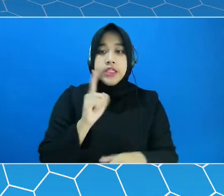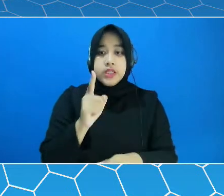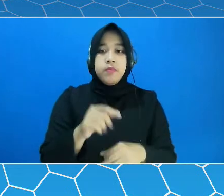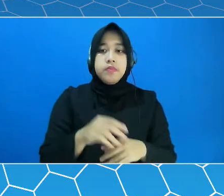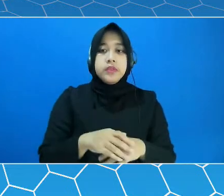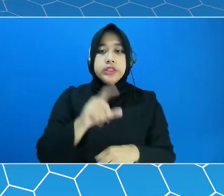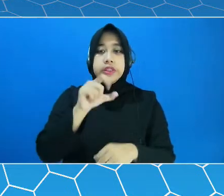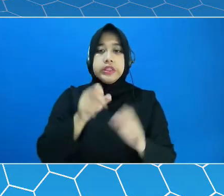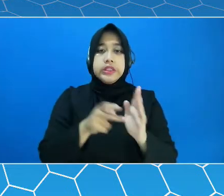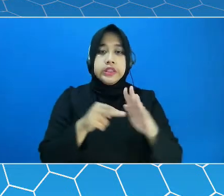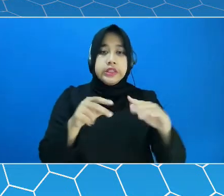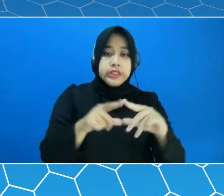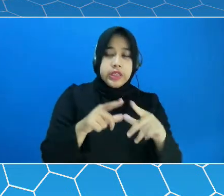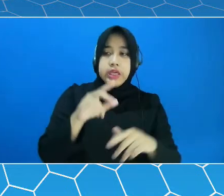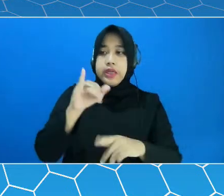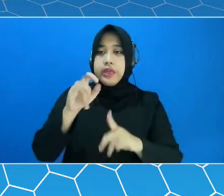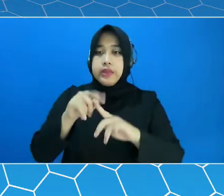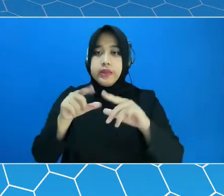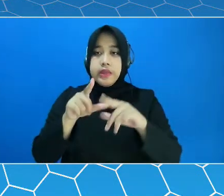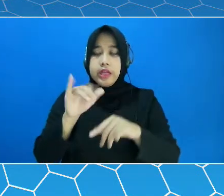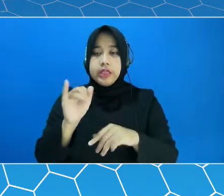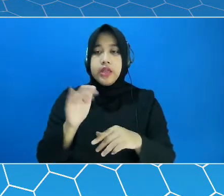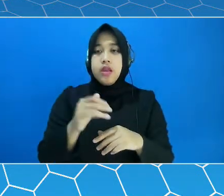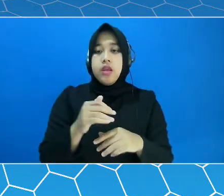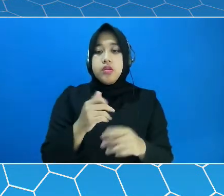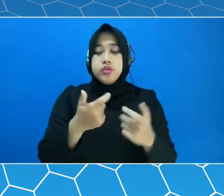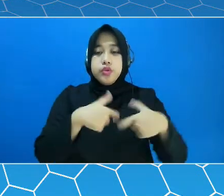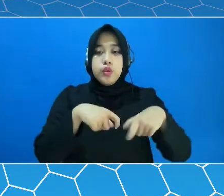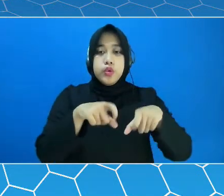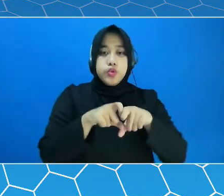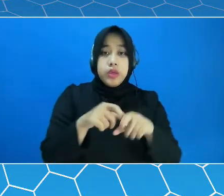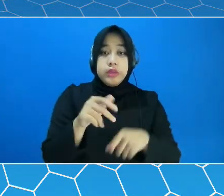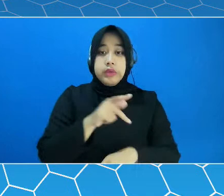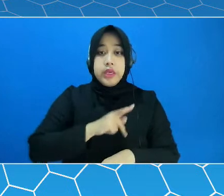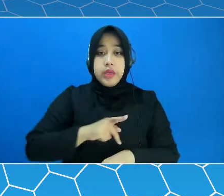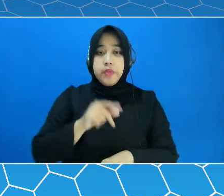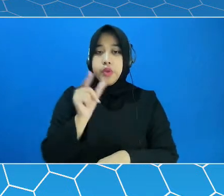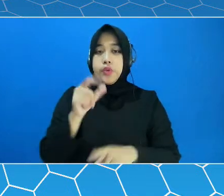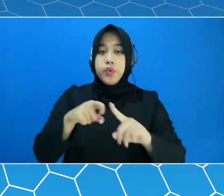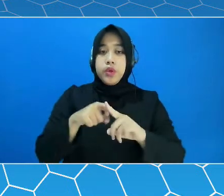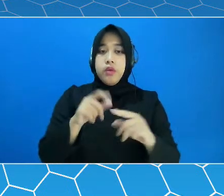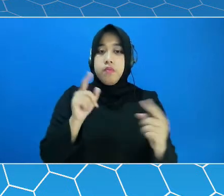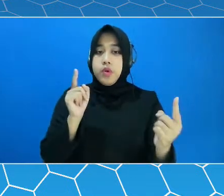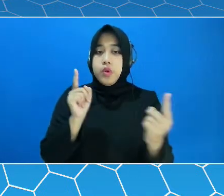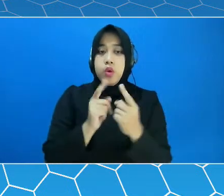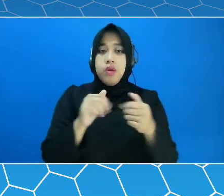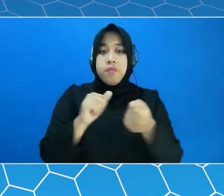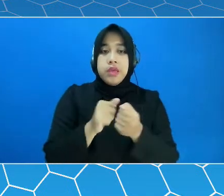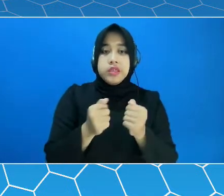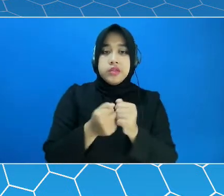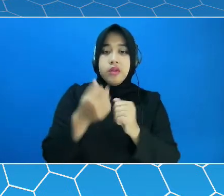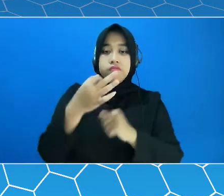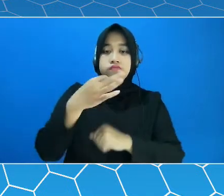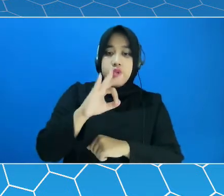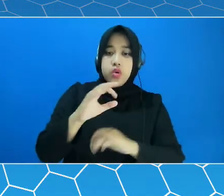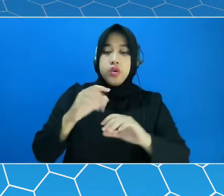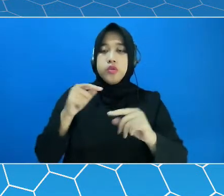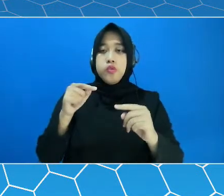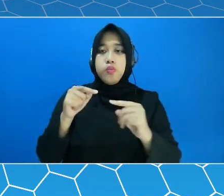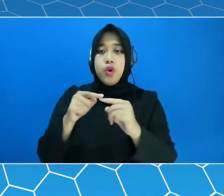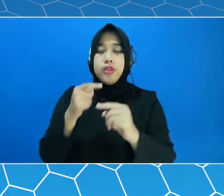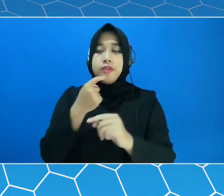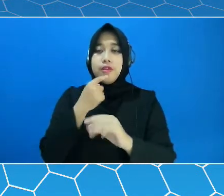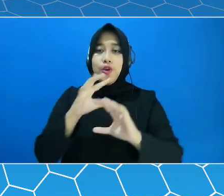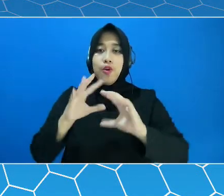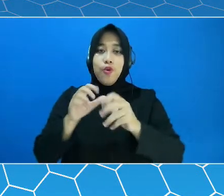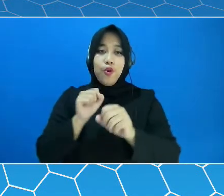true for us in the UK. And we started discovering new problems with the COVID. But the aim